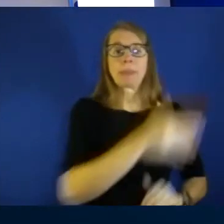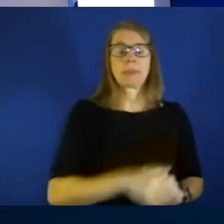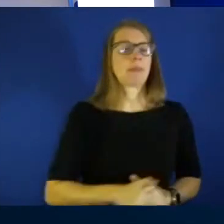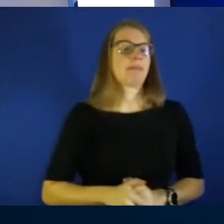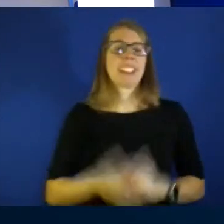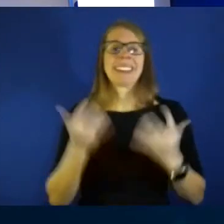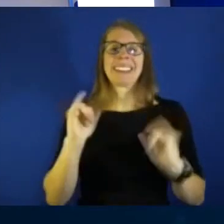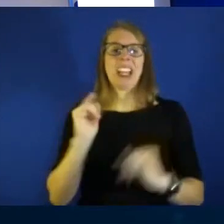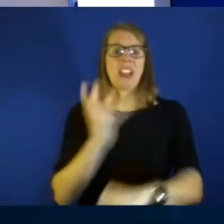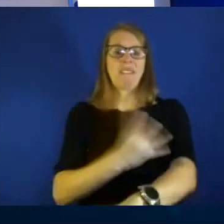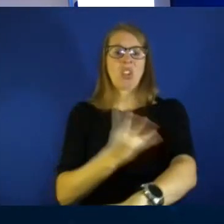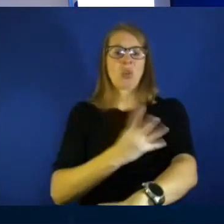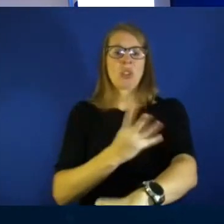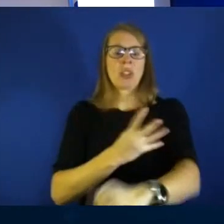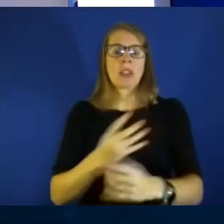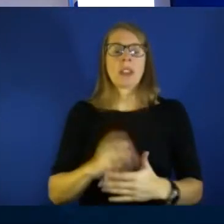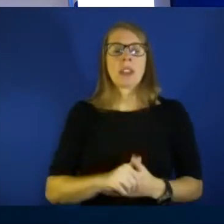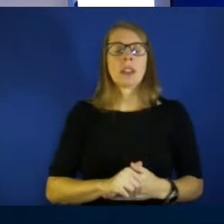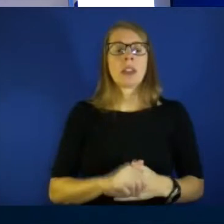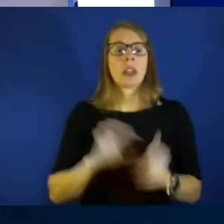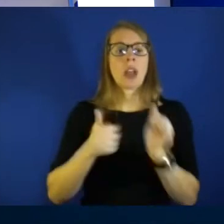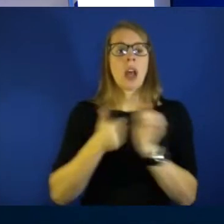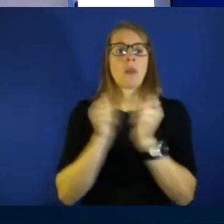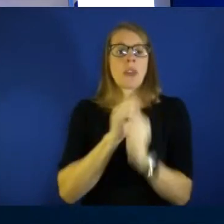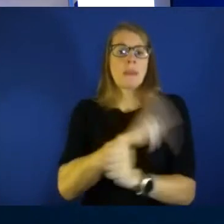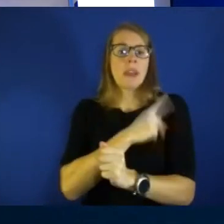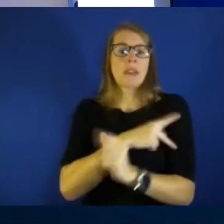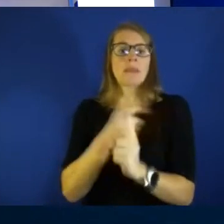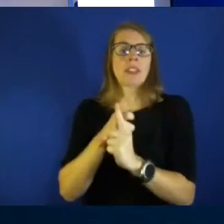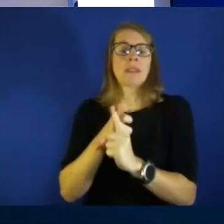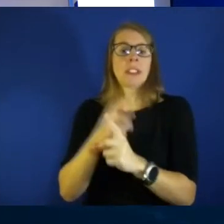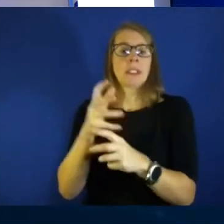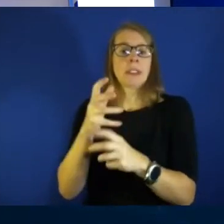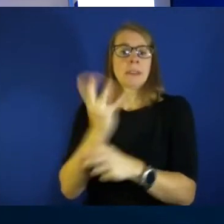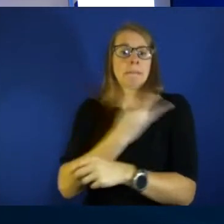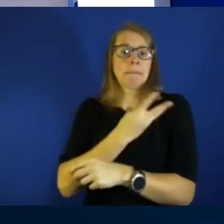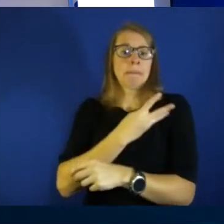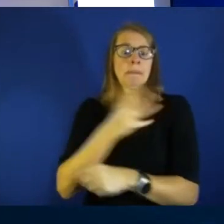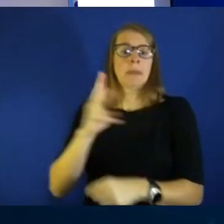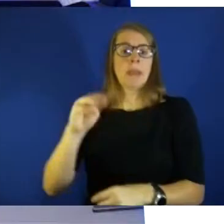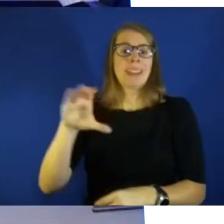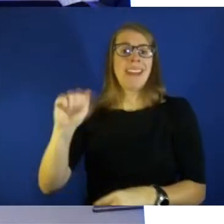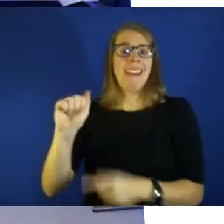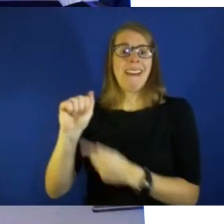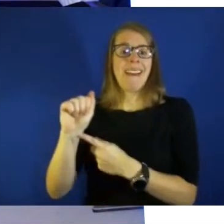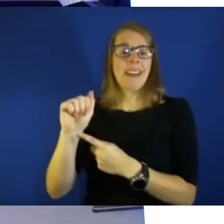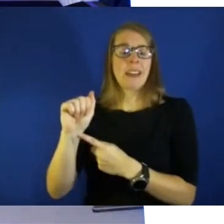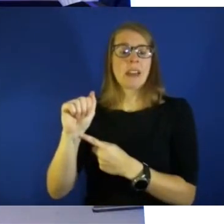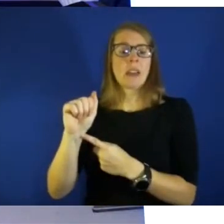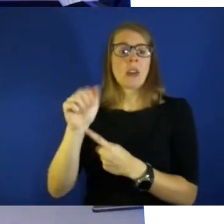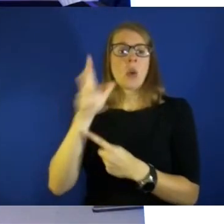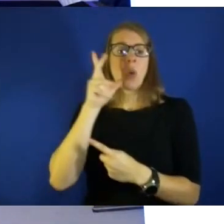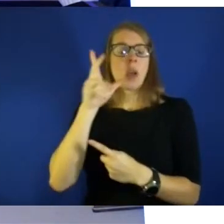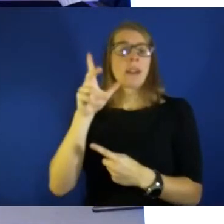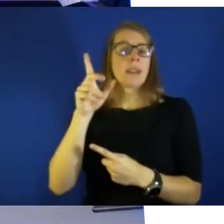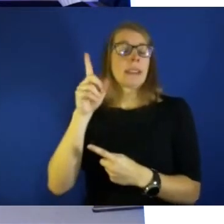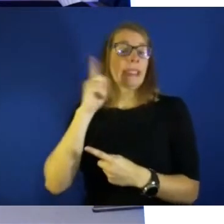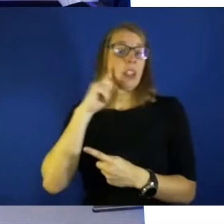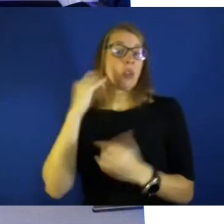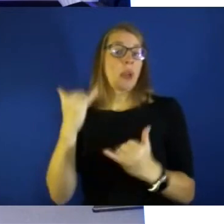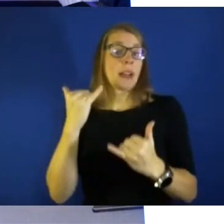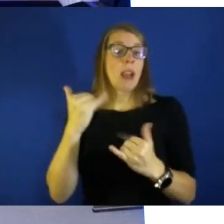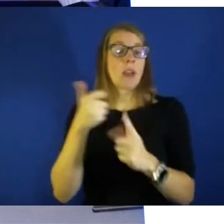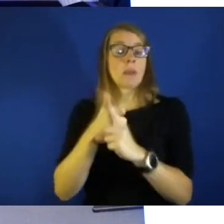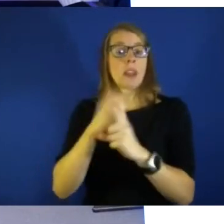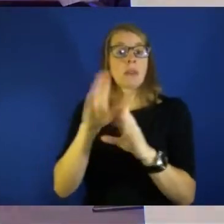So we caught up with a patient who was receiving monoclonal antibody treatment, the infusions. We're going to hear right now why he says this treatment has given him